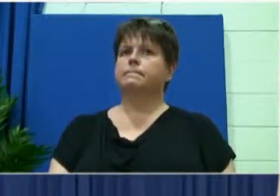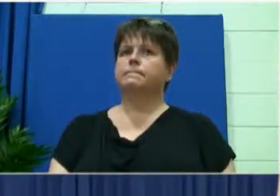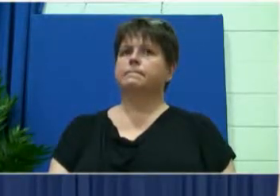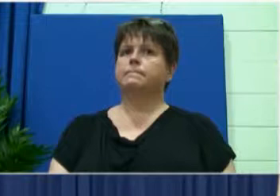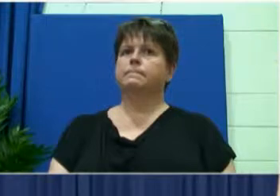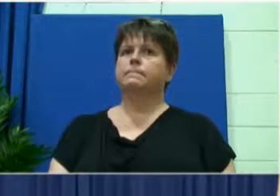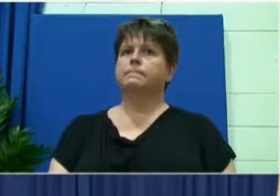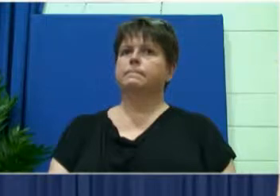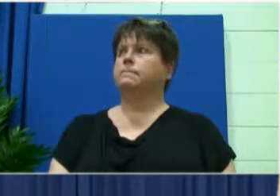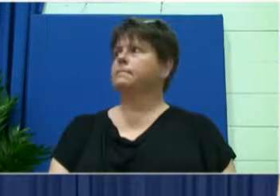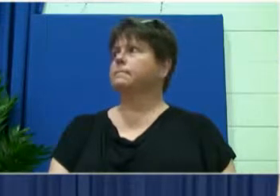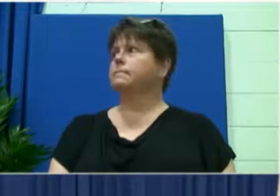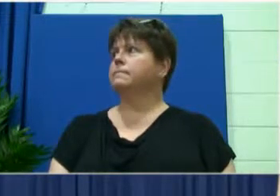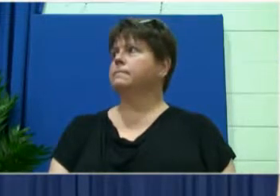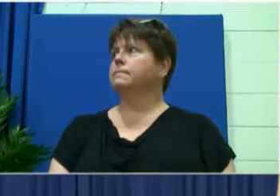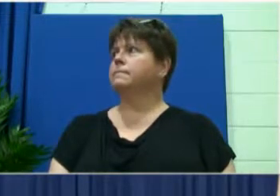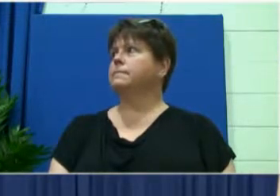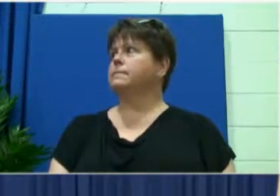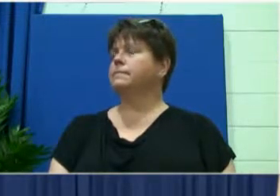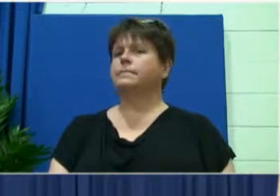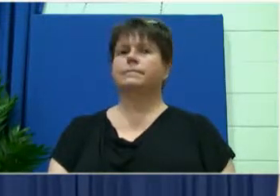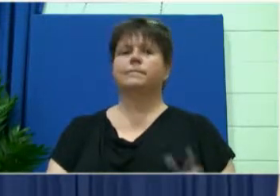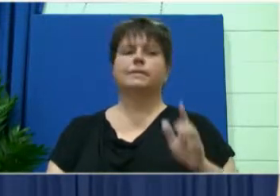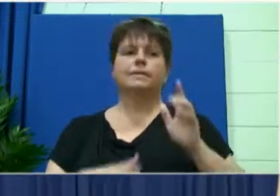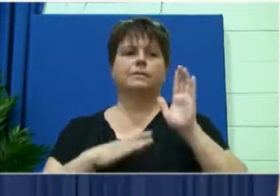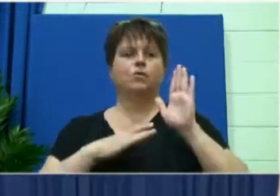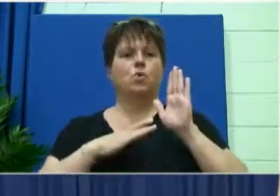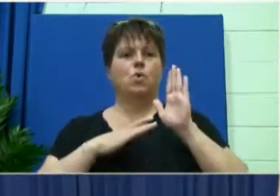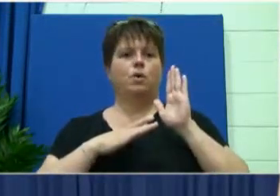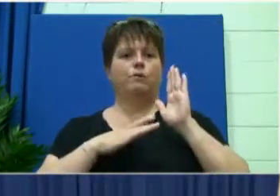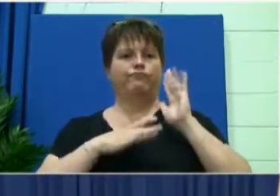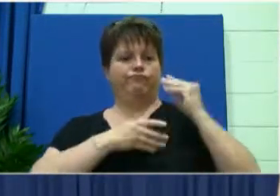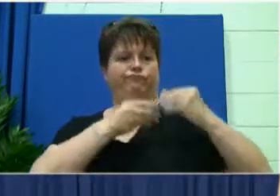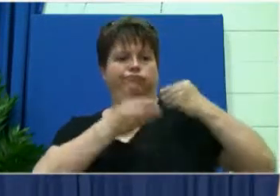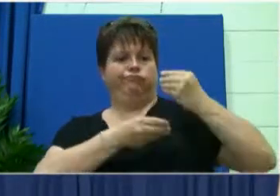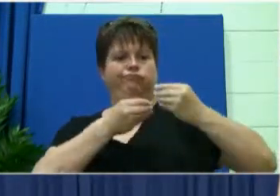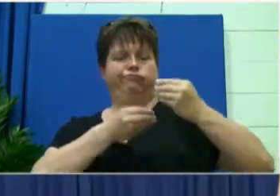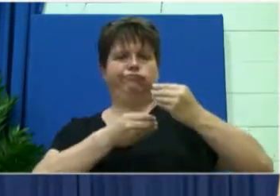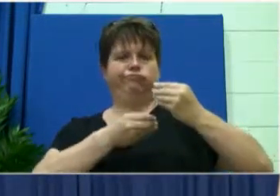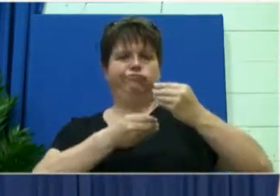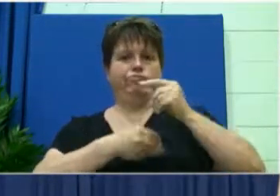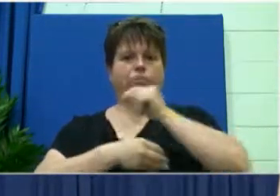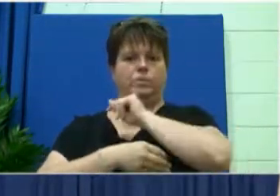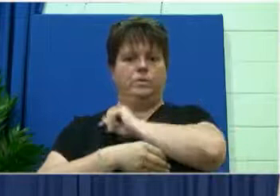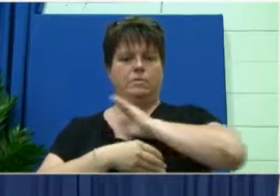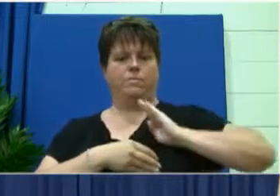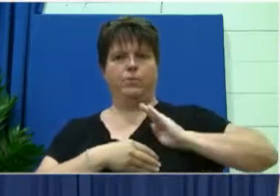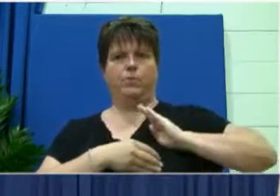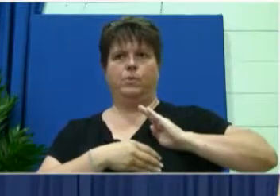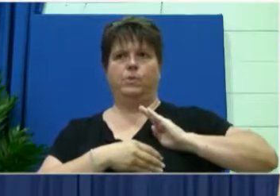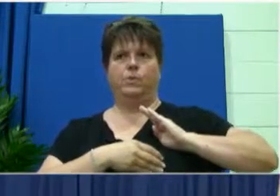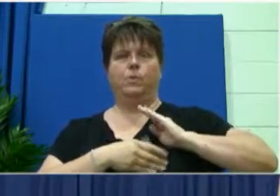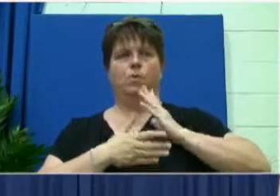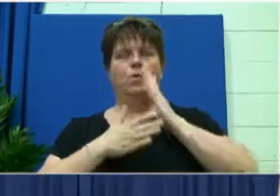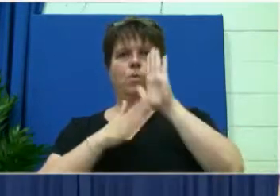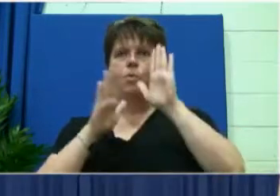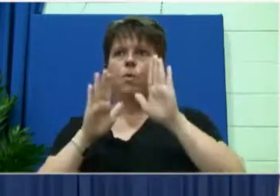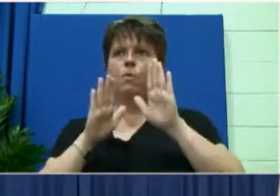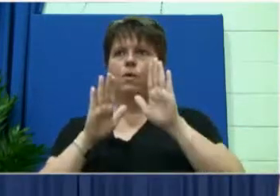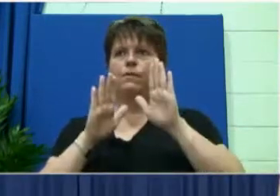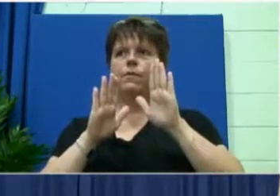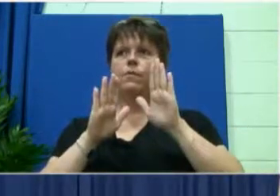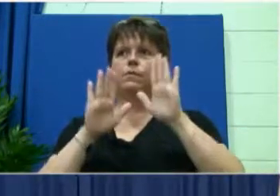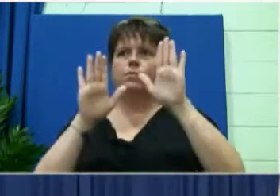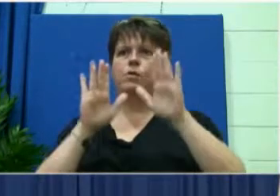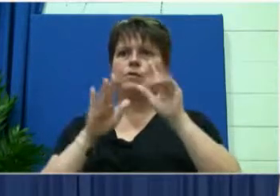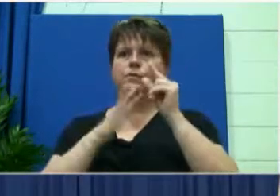And Dr. Underwood, your legacy, along with all the faculty and staff and the trustees, what a legacy we have with all these